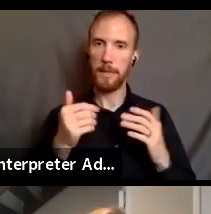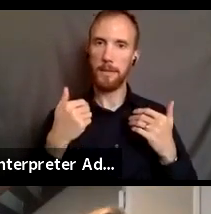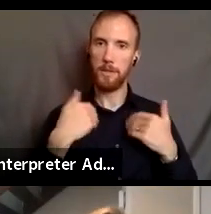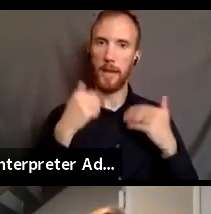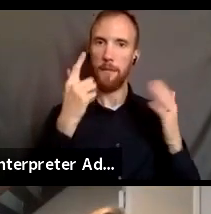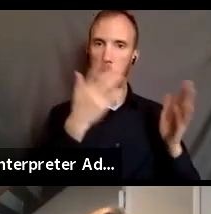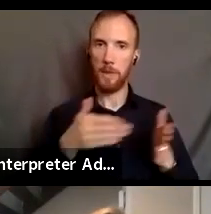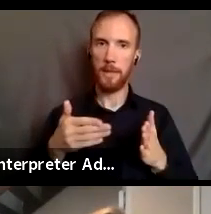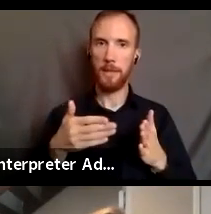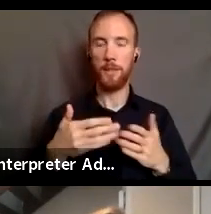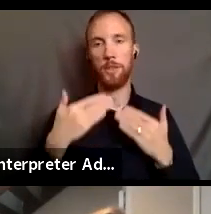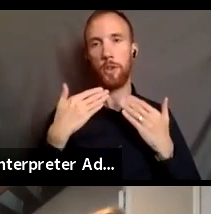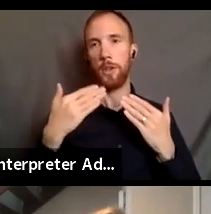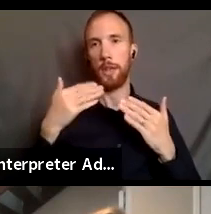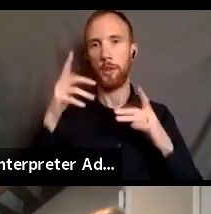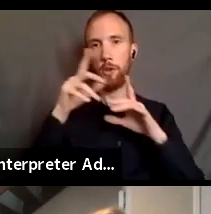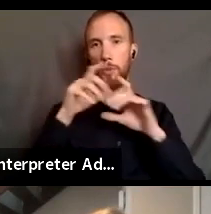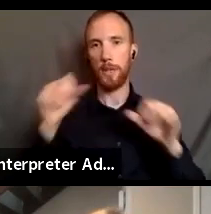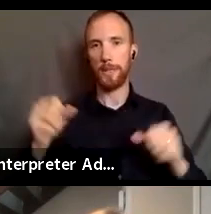you mr president